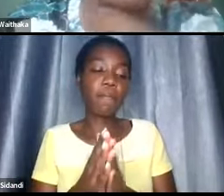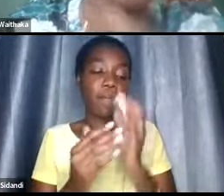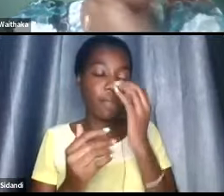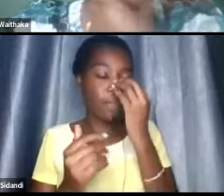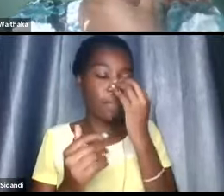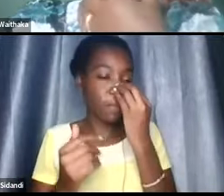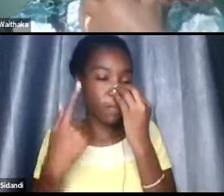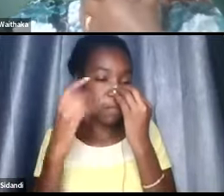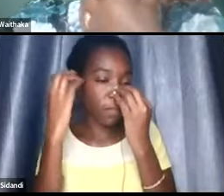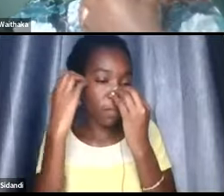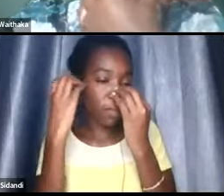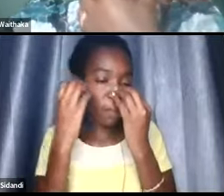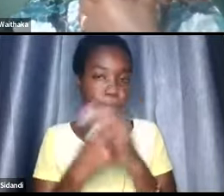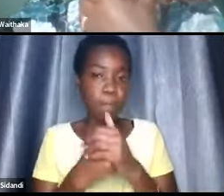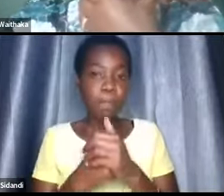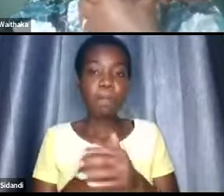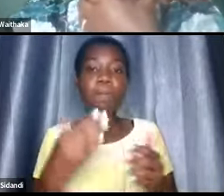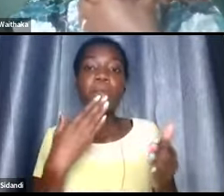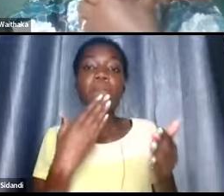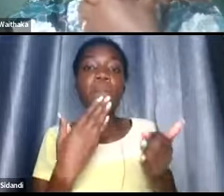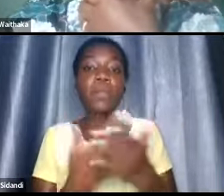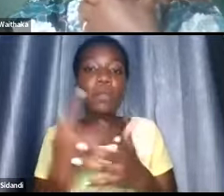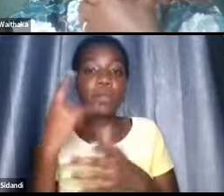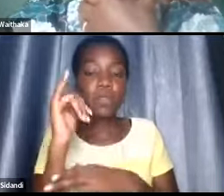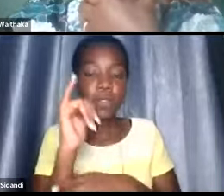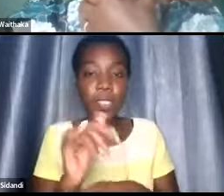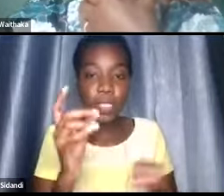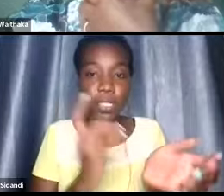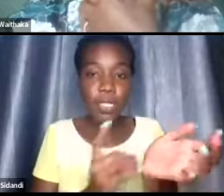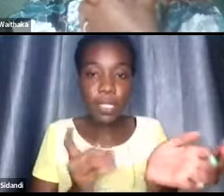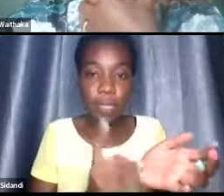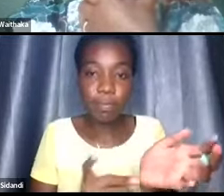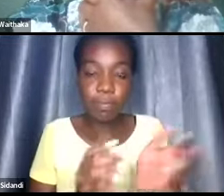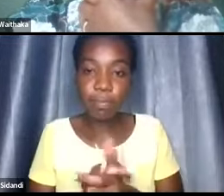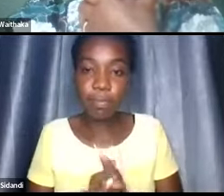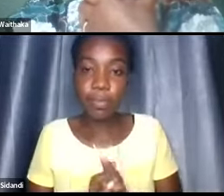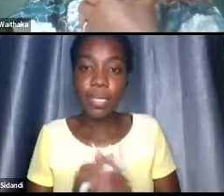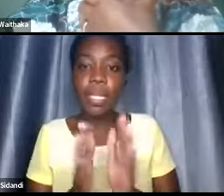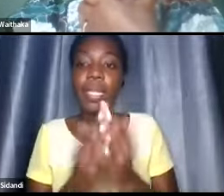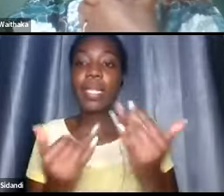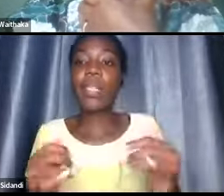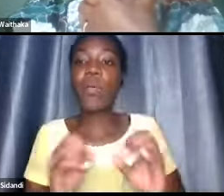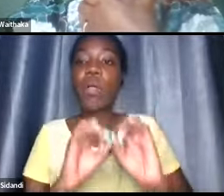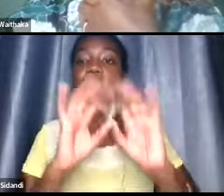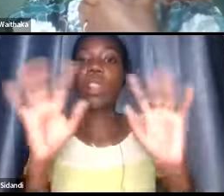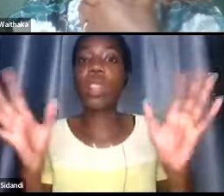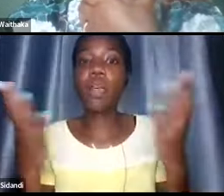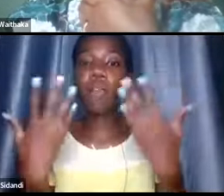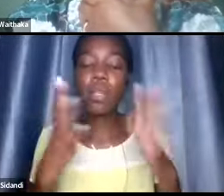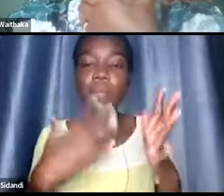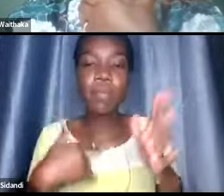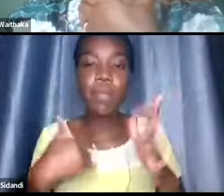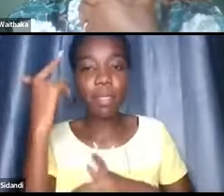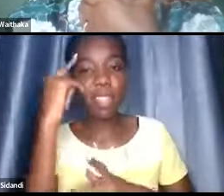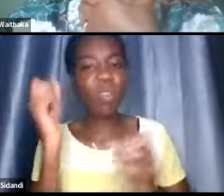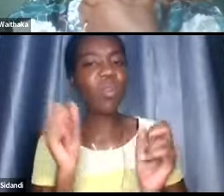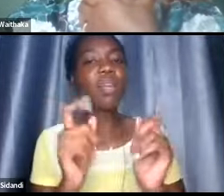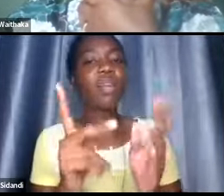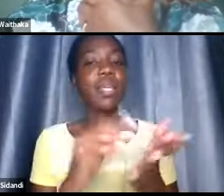Okay, thank you for that elaborate explanation, Dr. Mercy. I think it's now clear, and I think it's okay to learn.